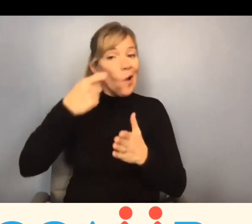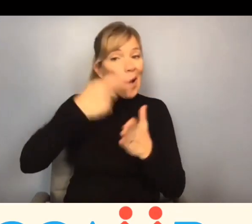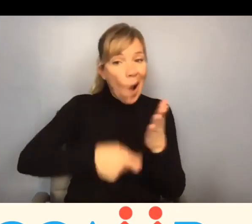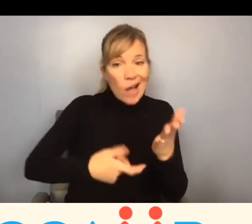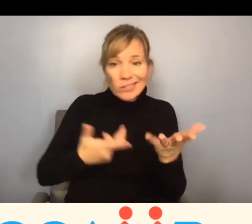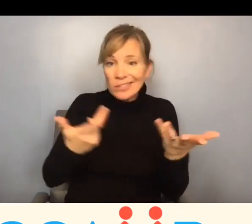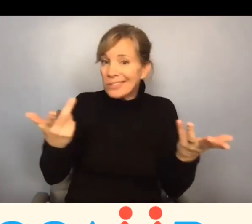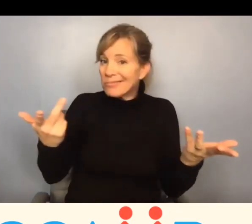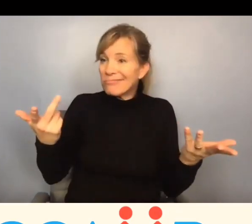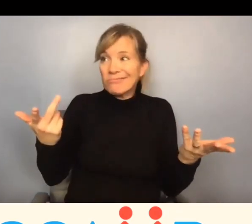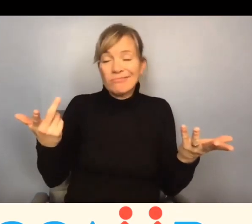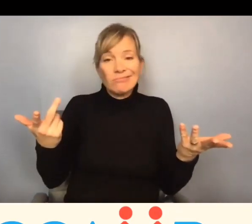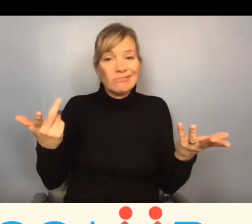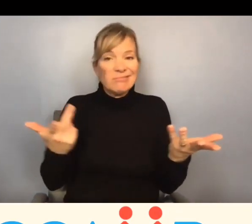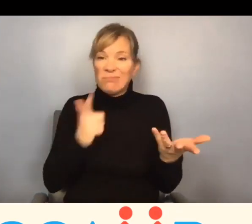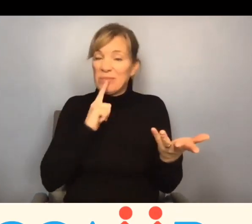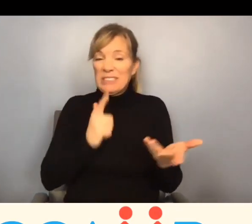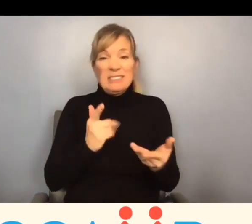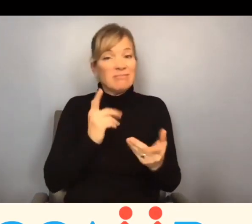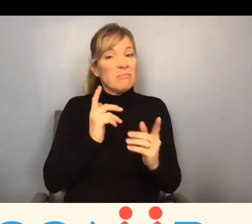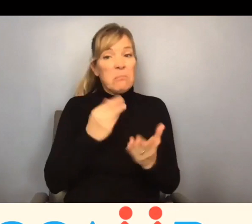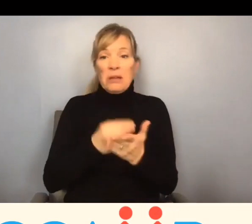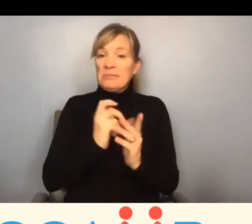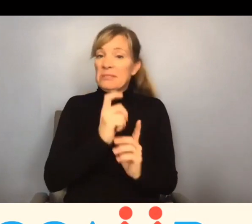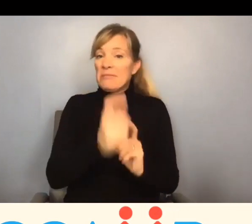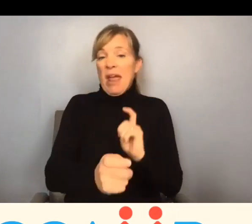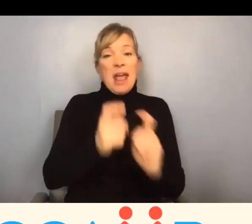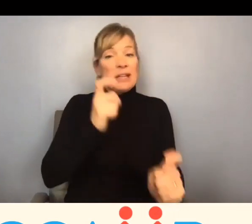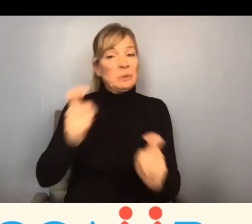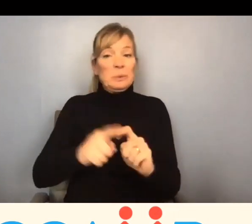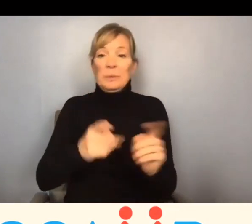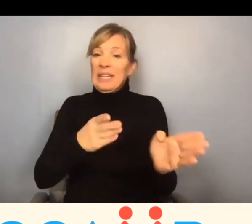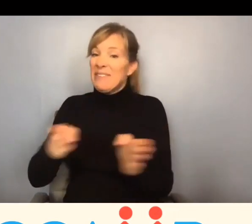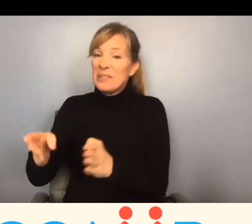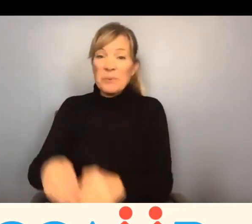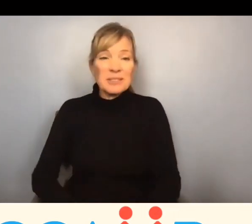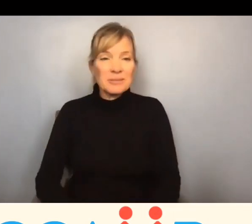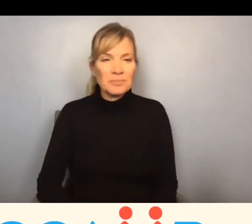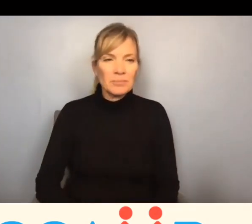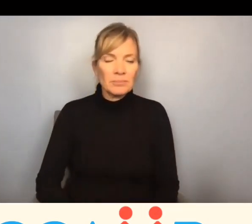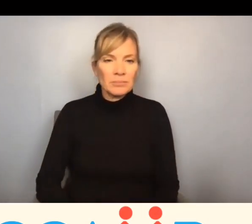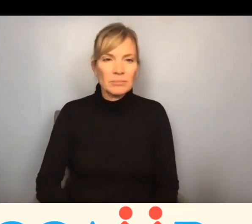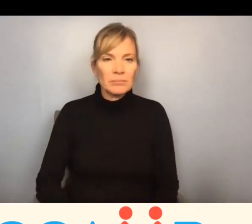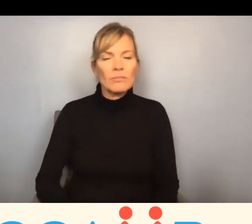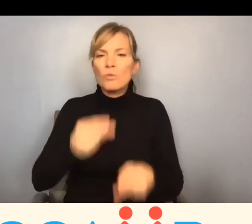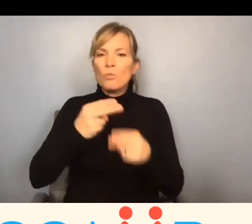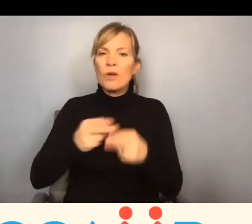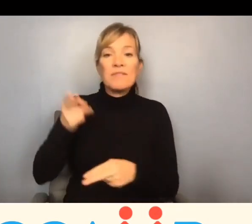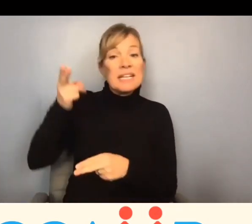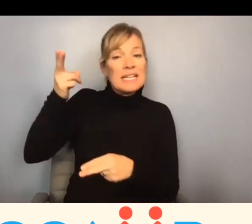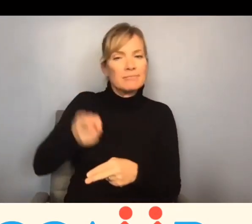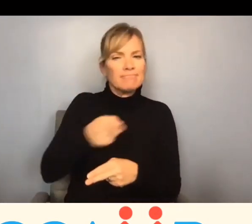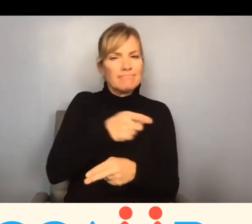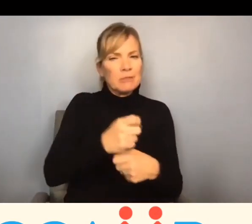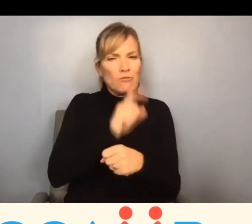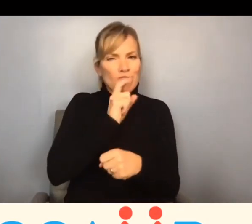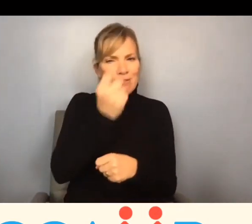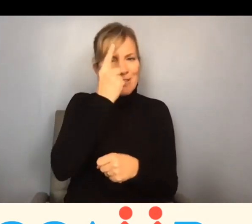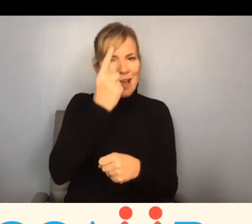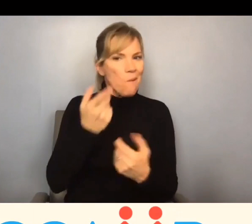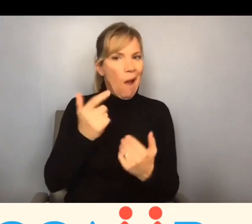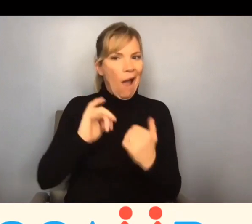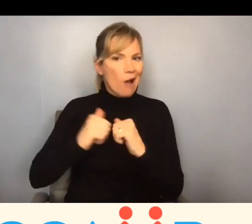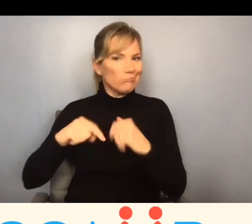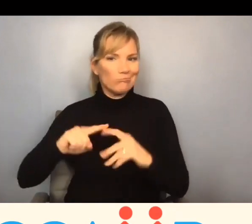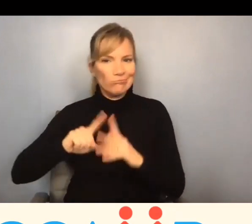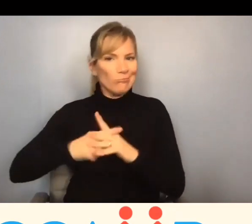besides giving out the grants to individuals. A brief history, just so you understand where we came from, is